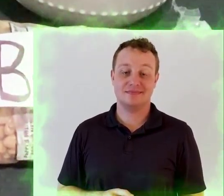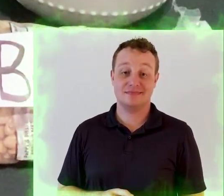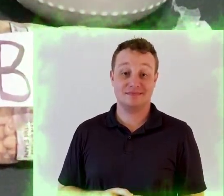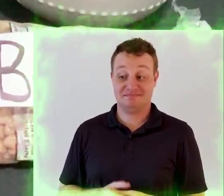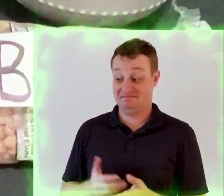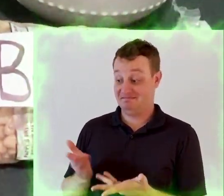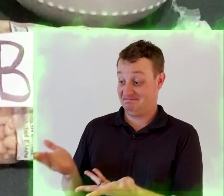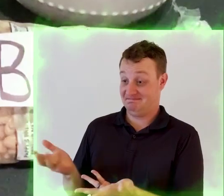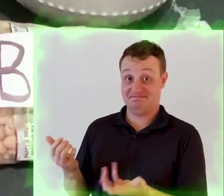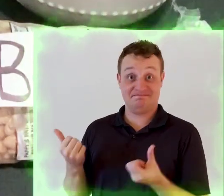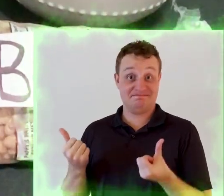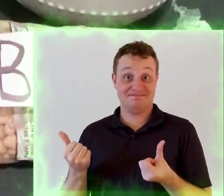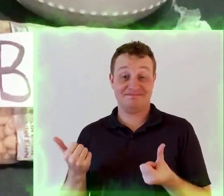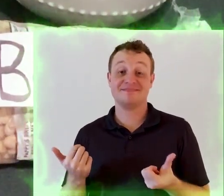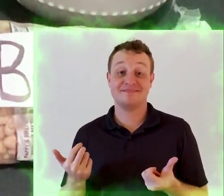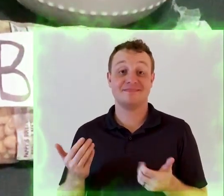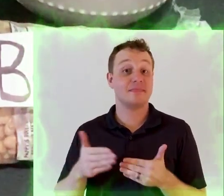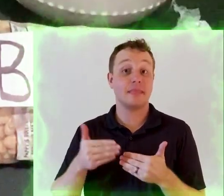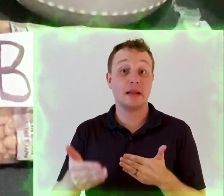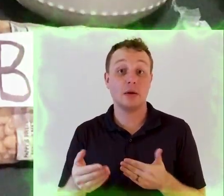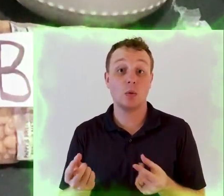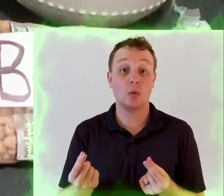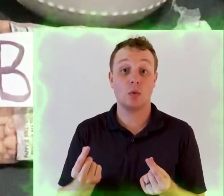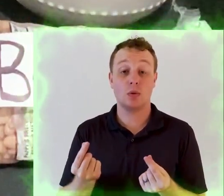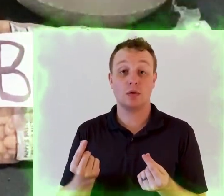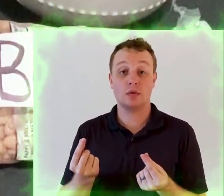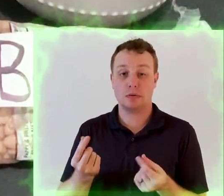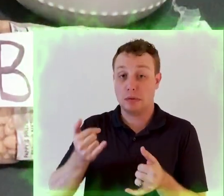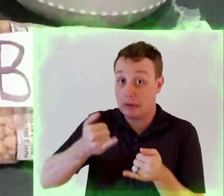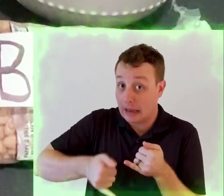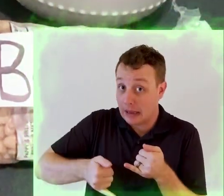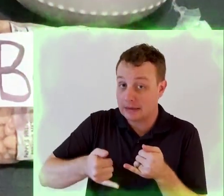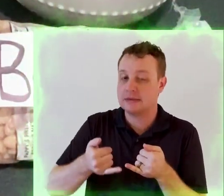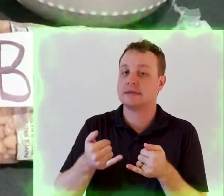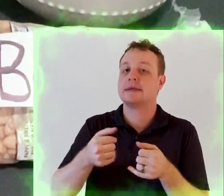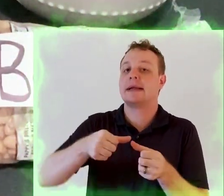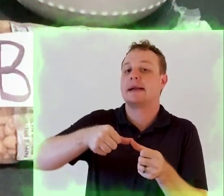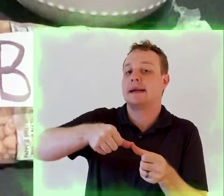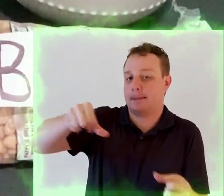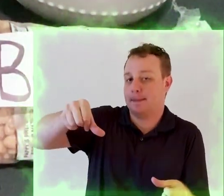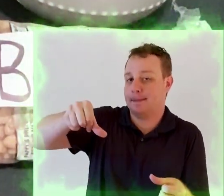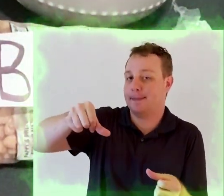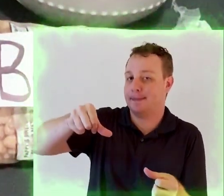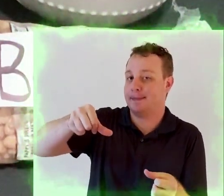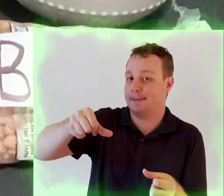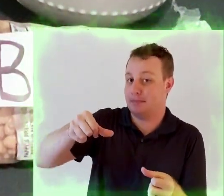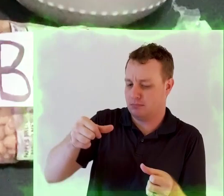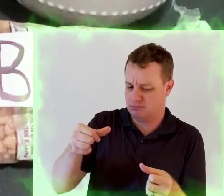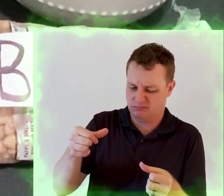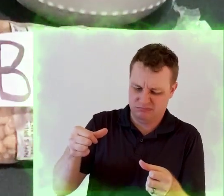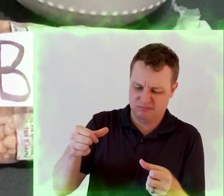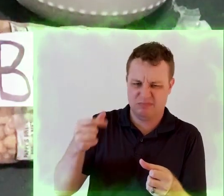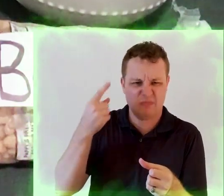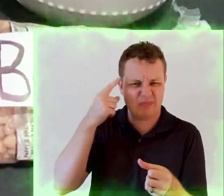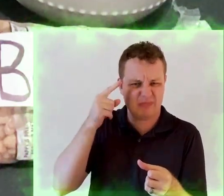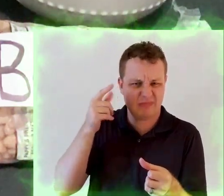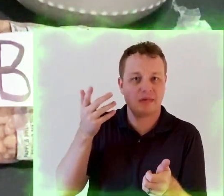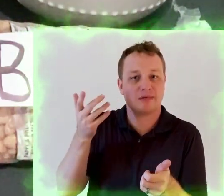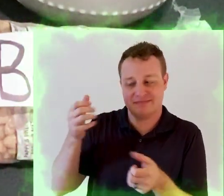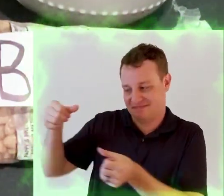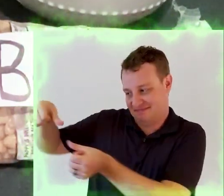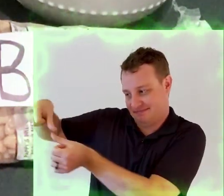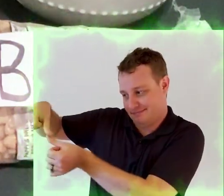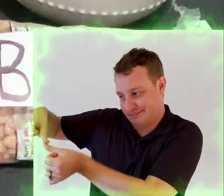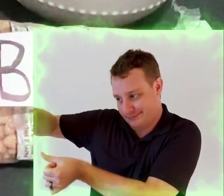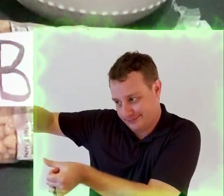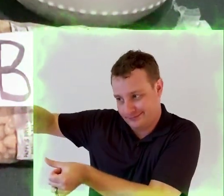There you go. Next up, and the final step, is to use the tape. Now, what do we use the tape for? Well, we're actually going